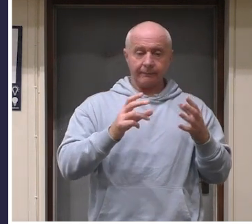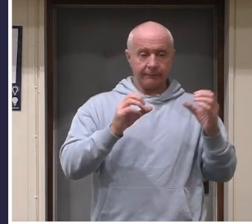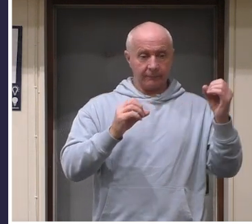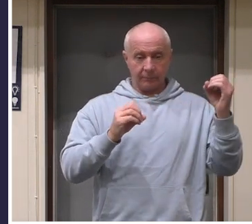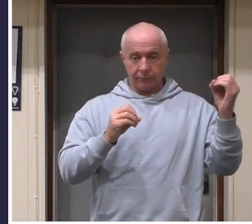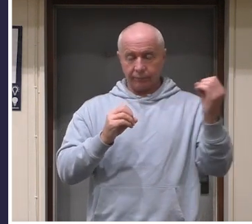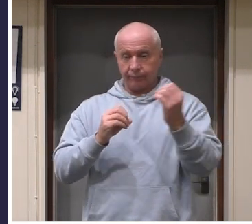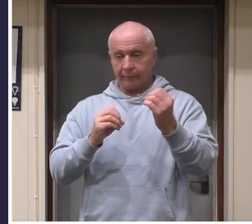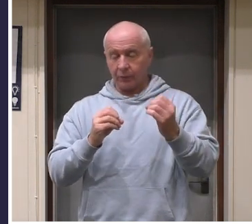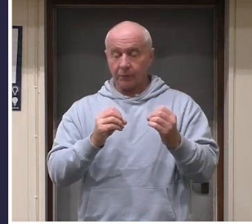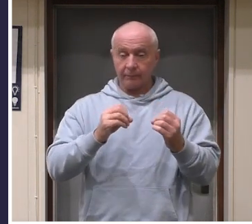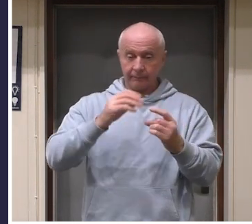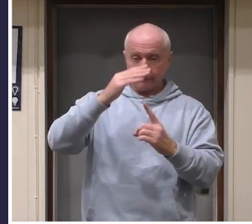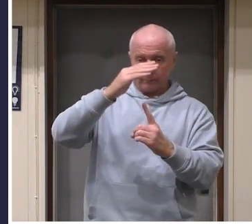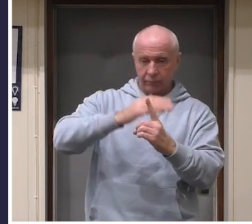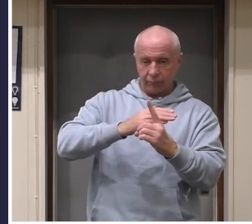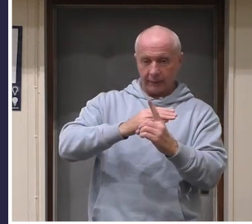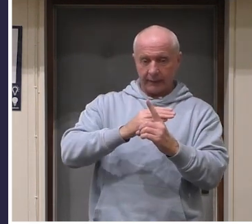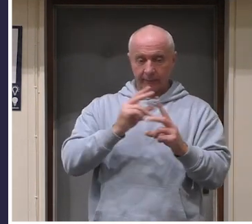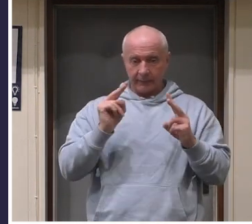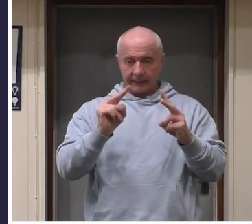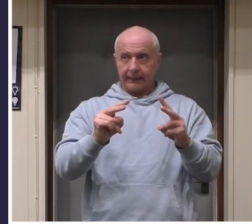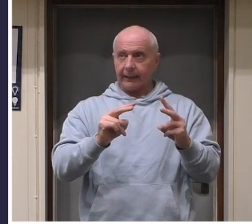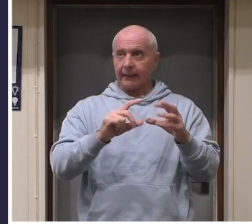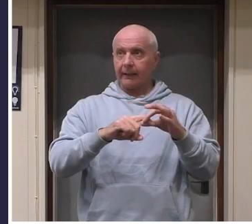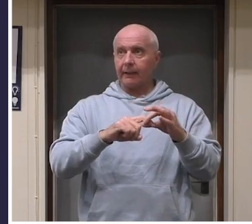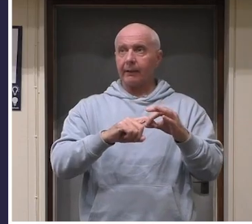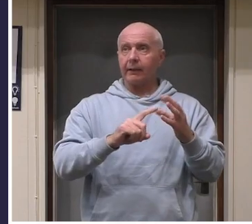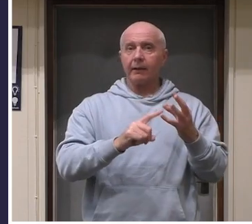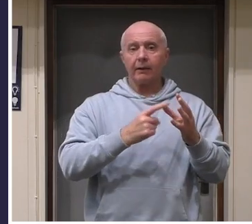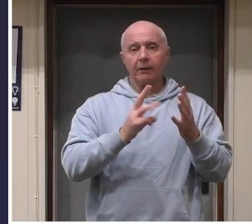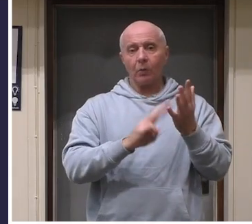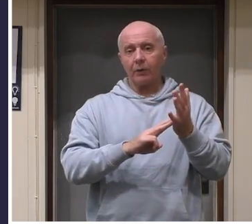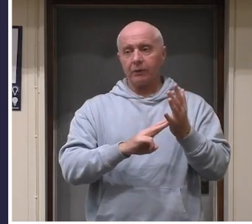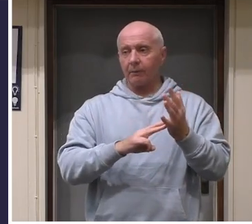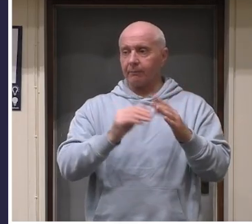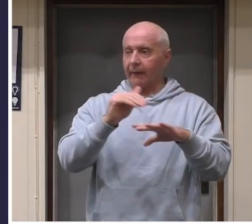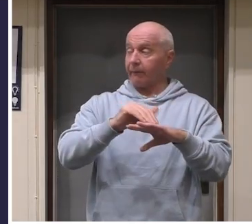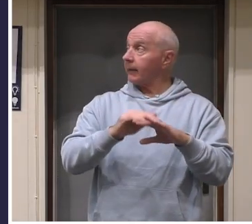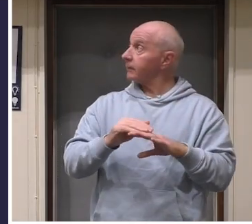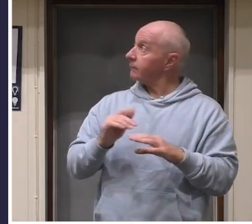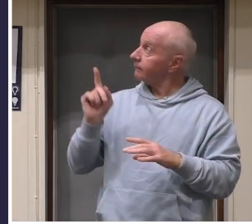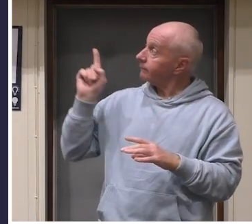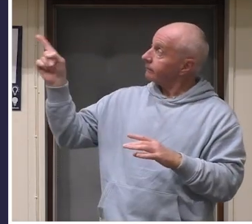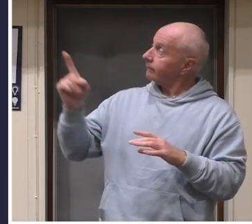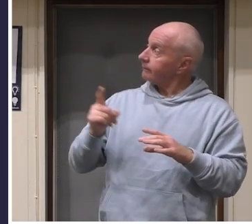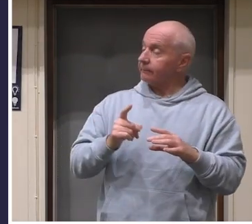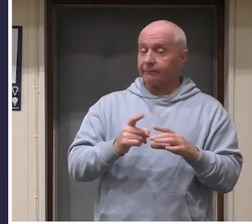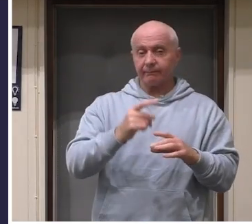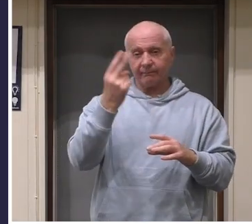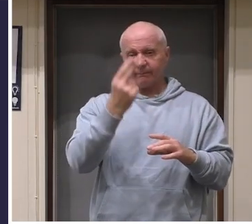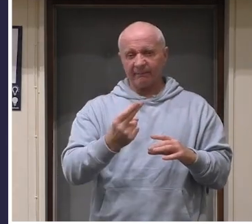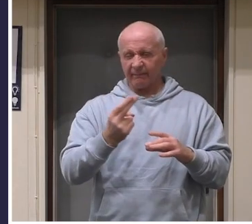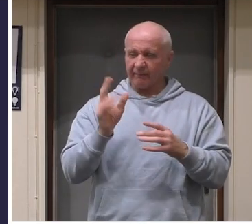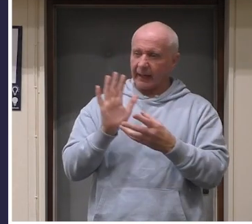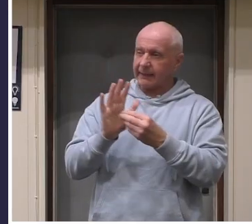very low temperature if you want to see quantum effects start to happen. And this is a pictorial way of thinking about it. Now, when